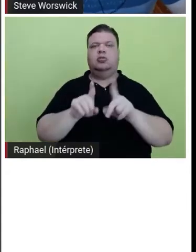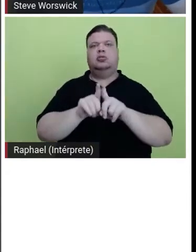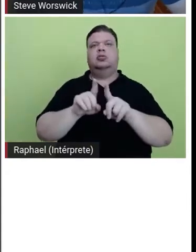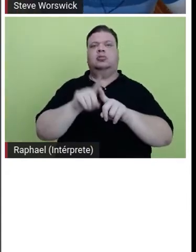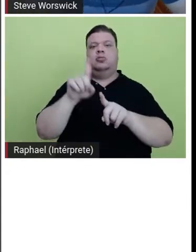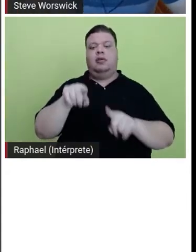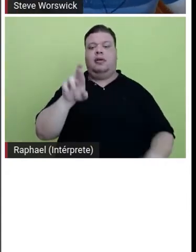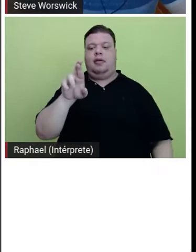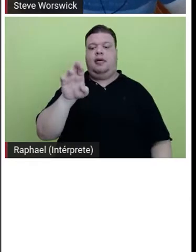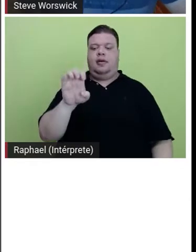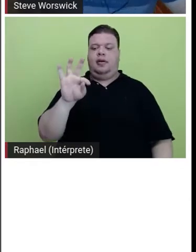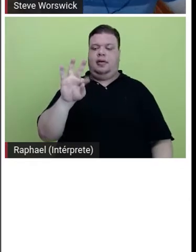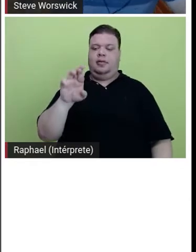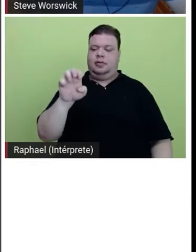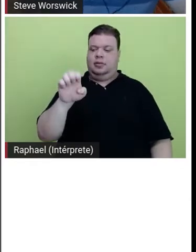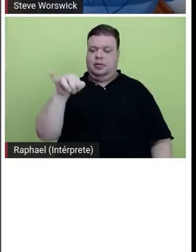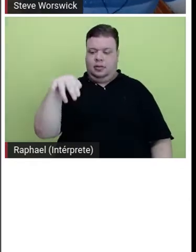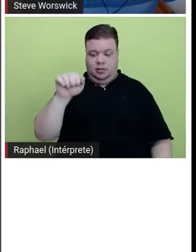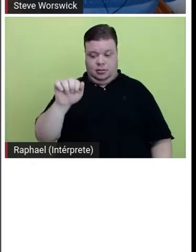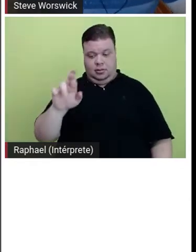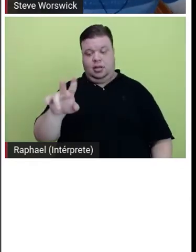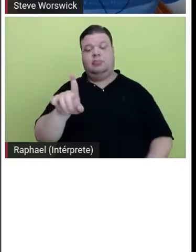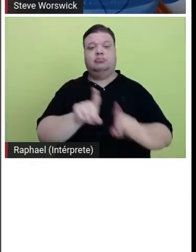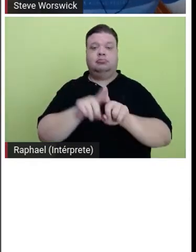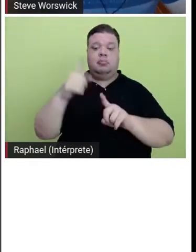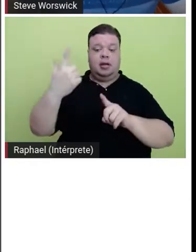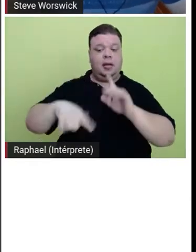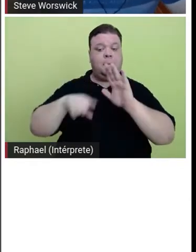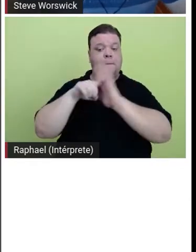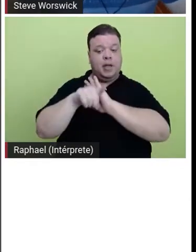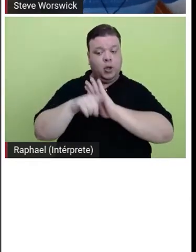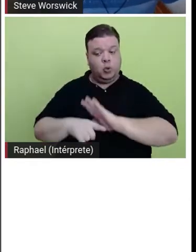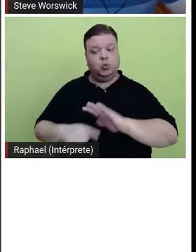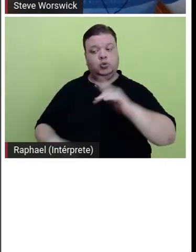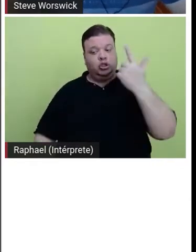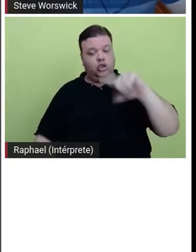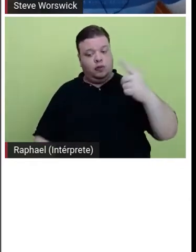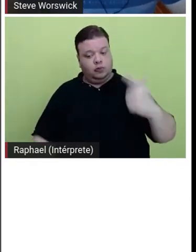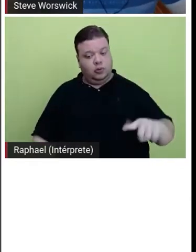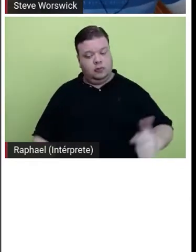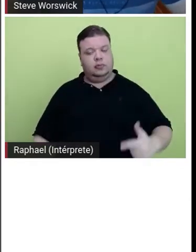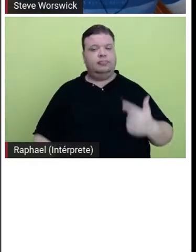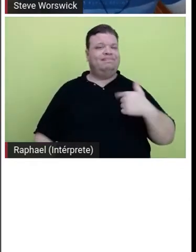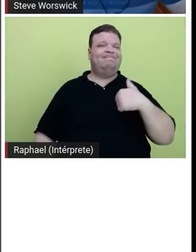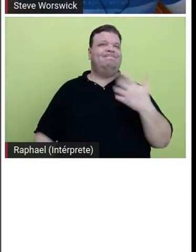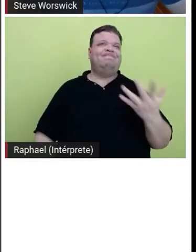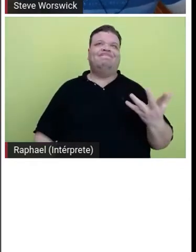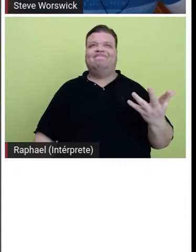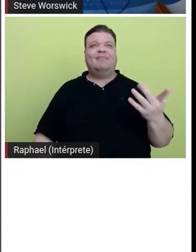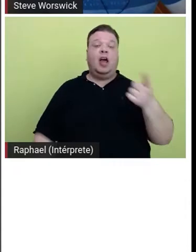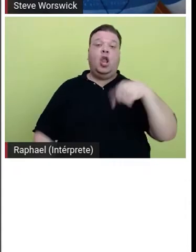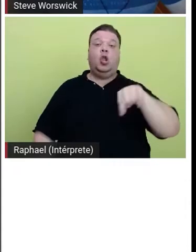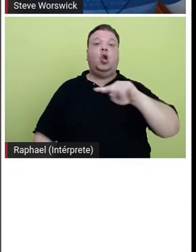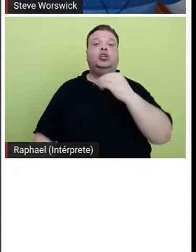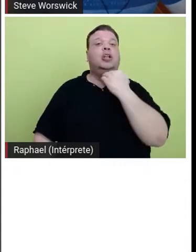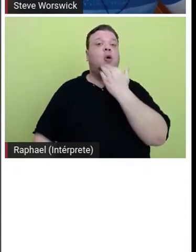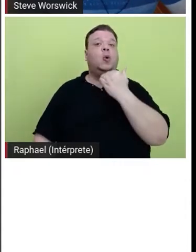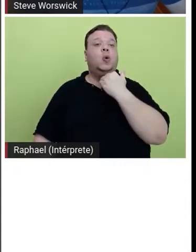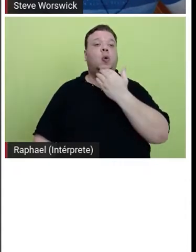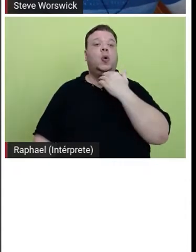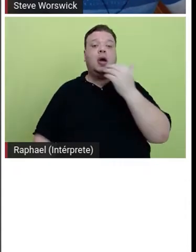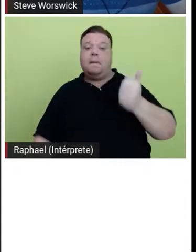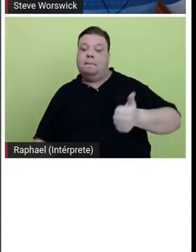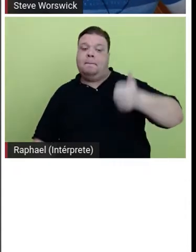going to start saying to kids, kill your parents, or Santa bot's not going to start threatening children and all this kind of